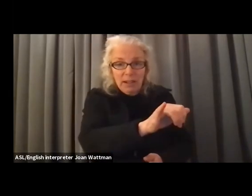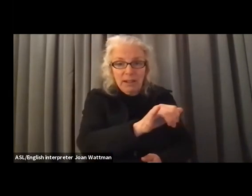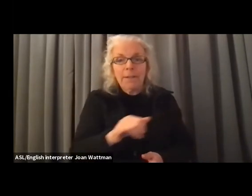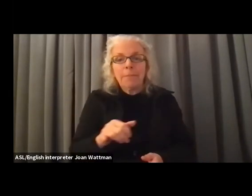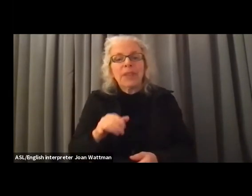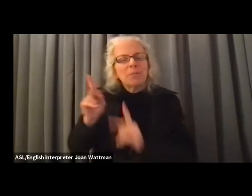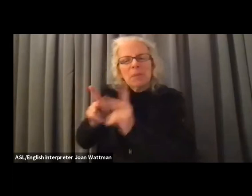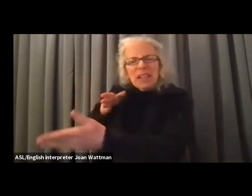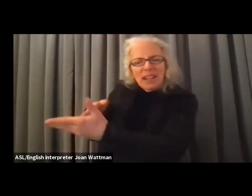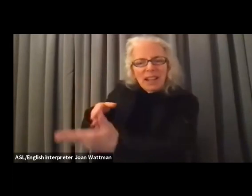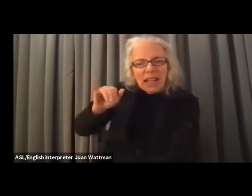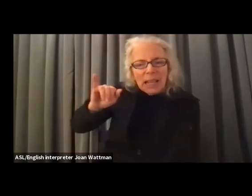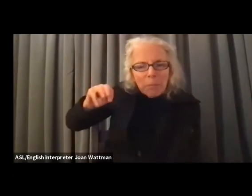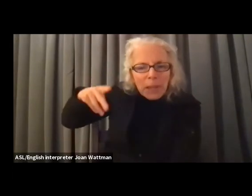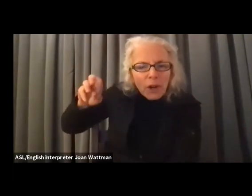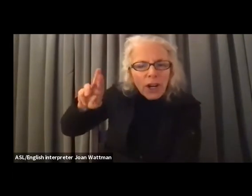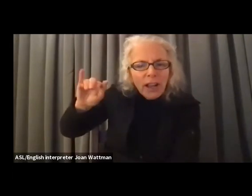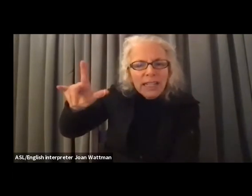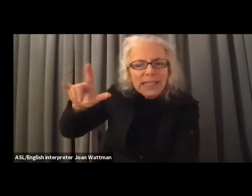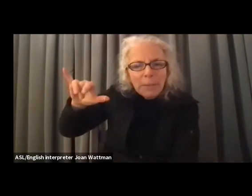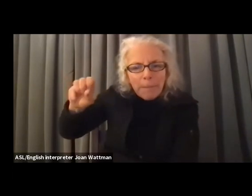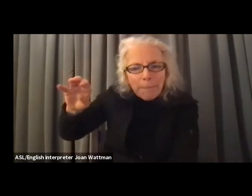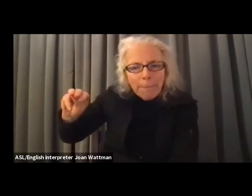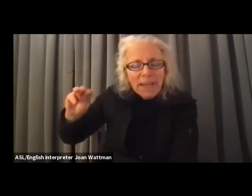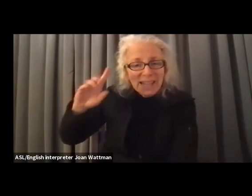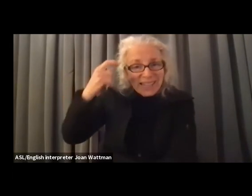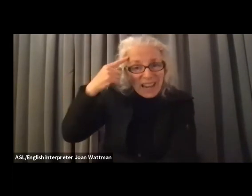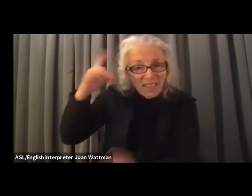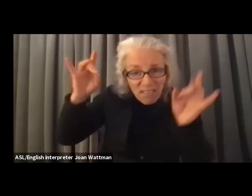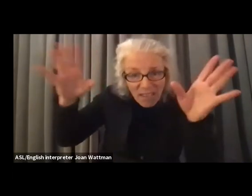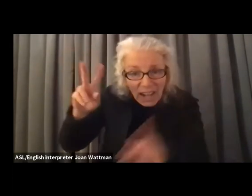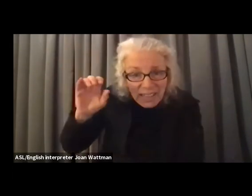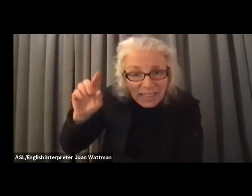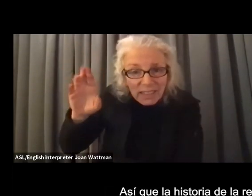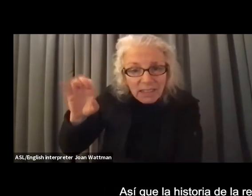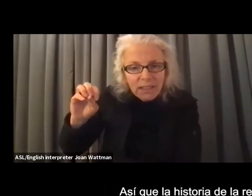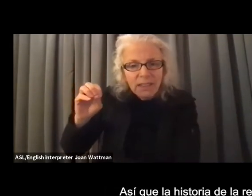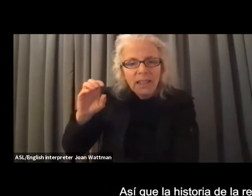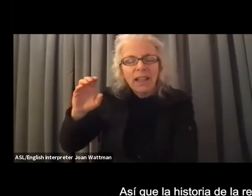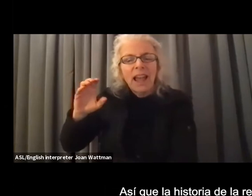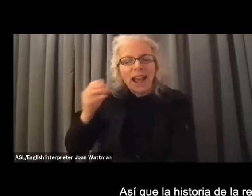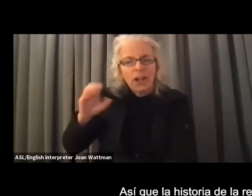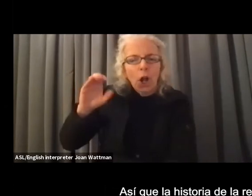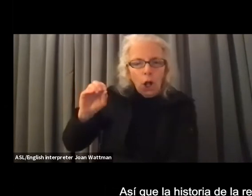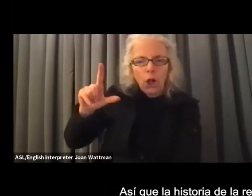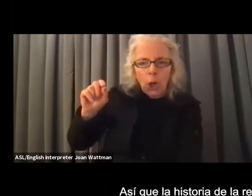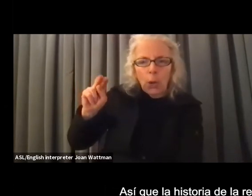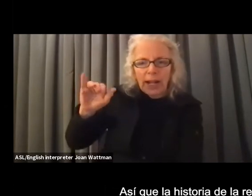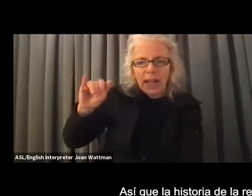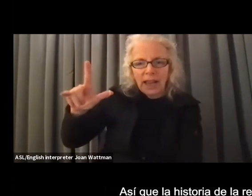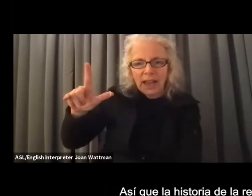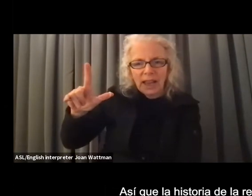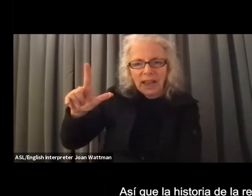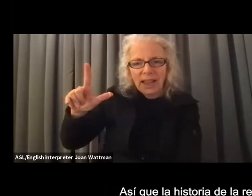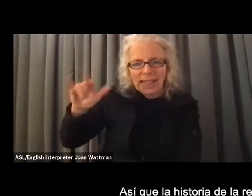to empire, colonialism, war, and state violence. So the history of Black resistance to empire